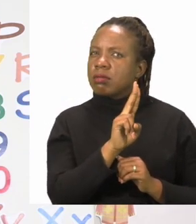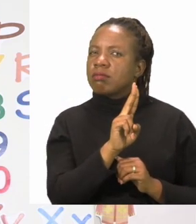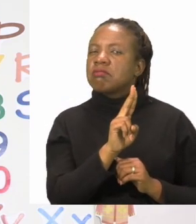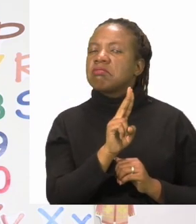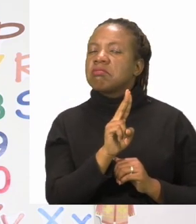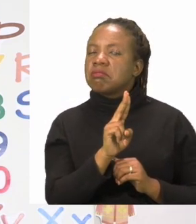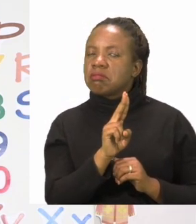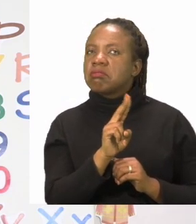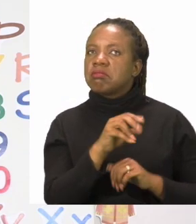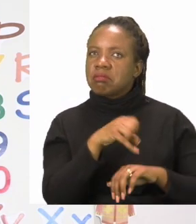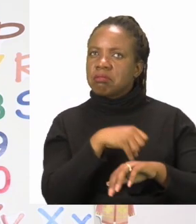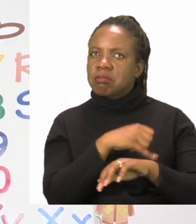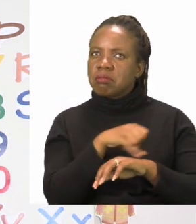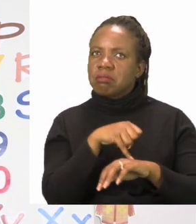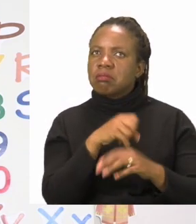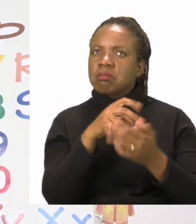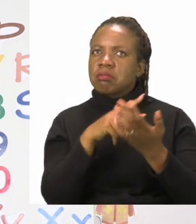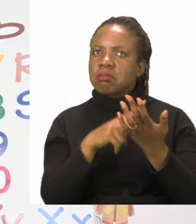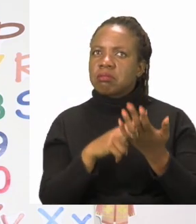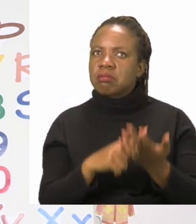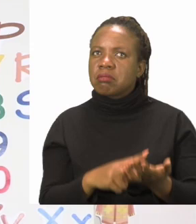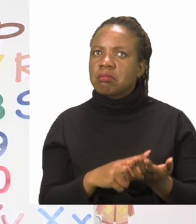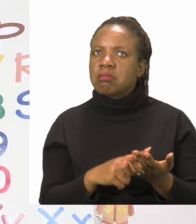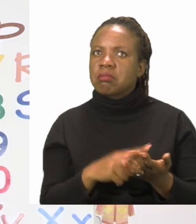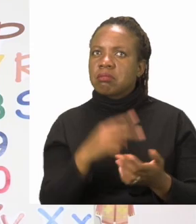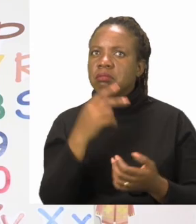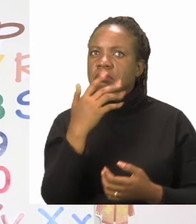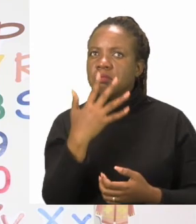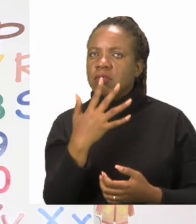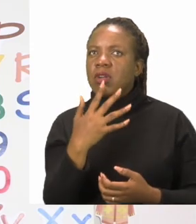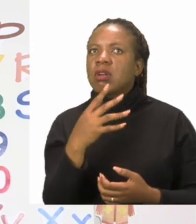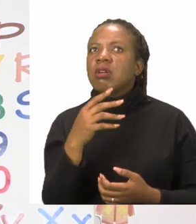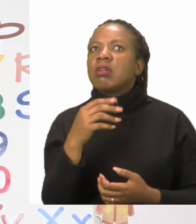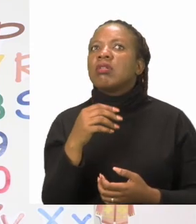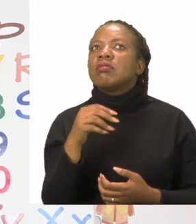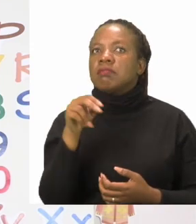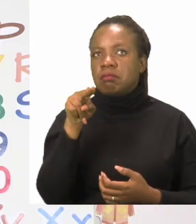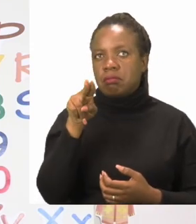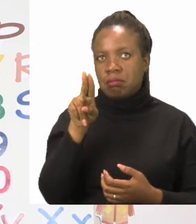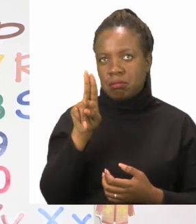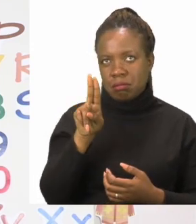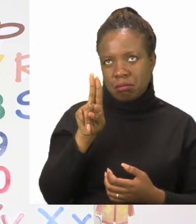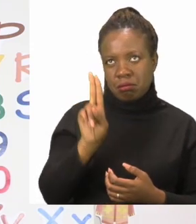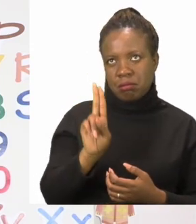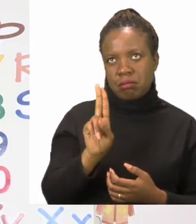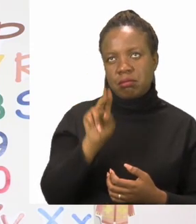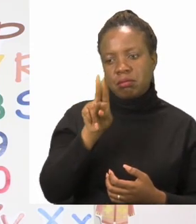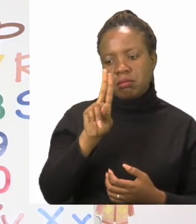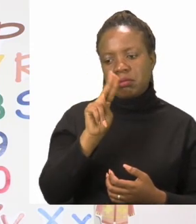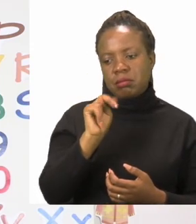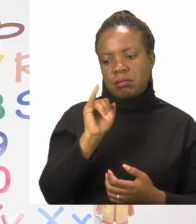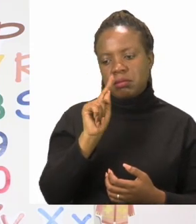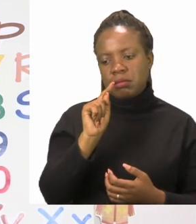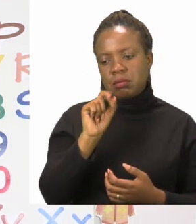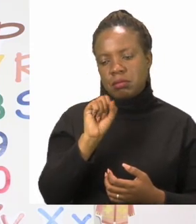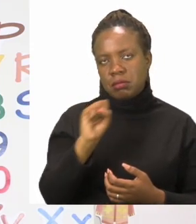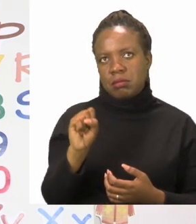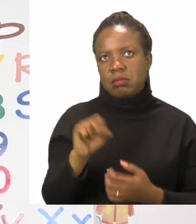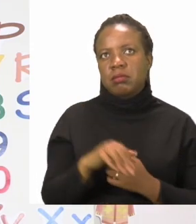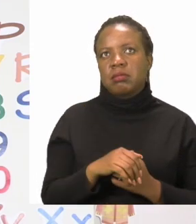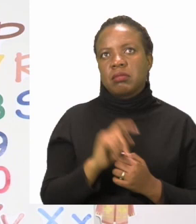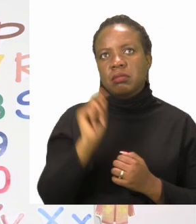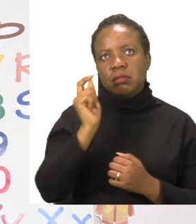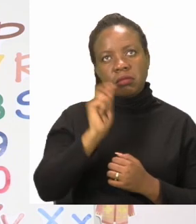like it's the 5 that is underlined, and we said units. So that means it